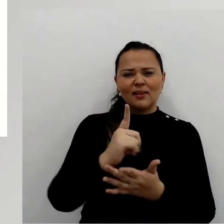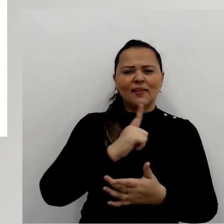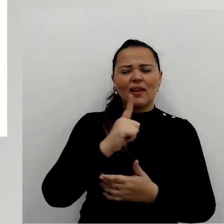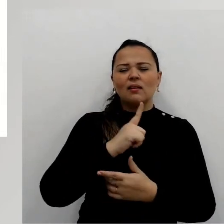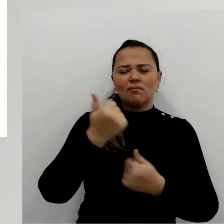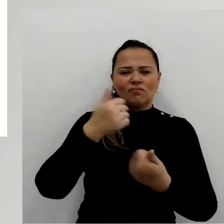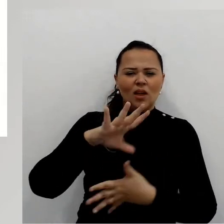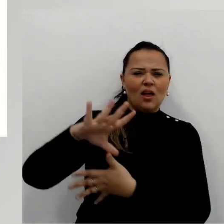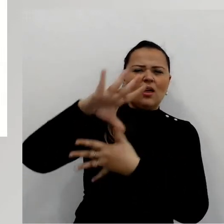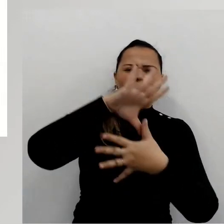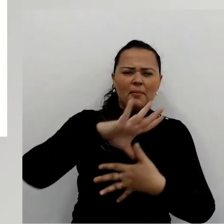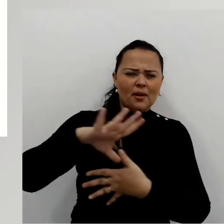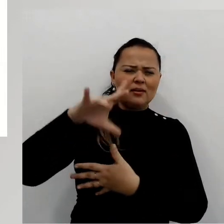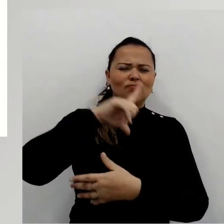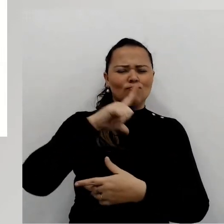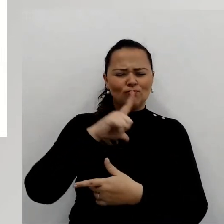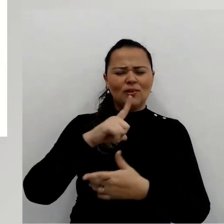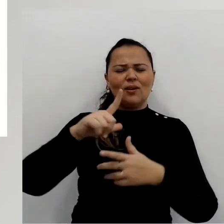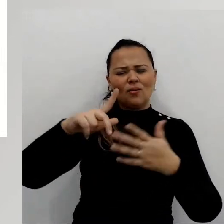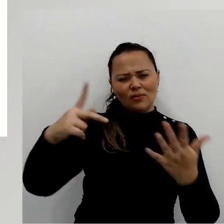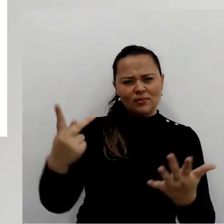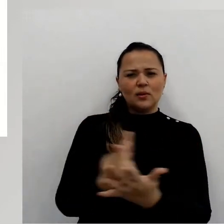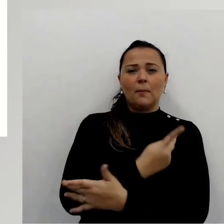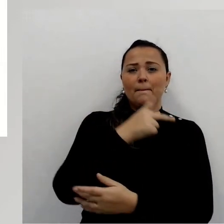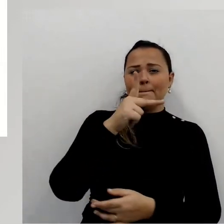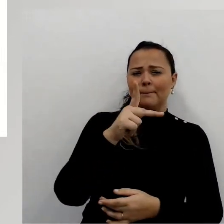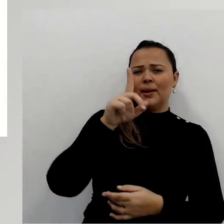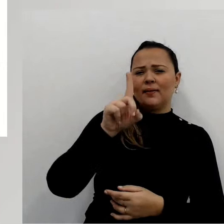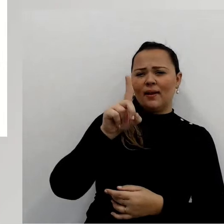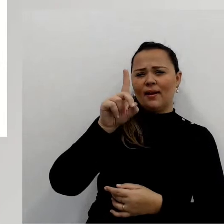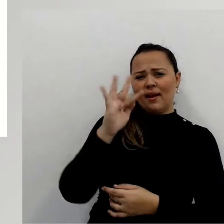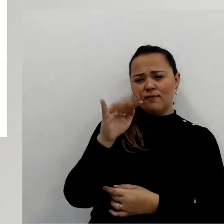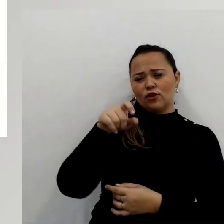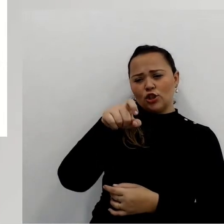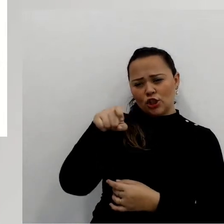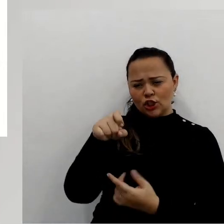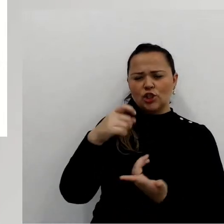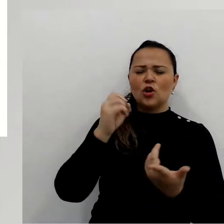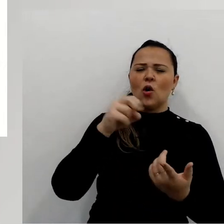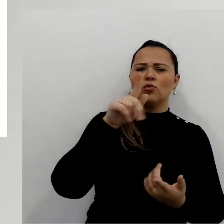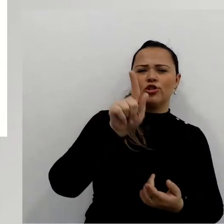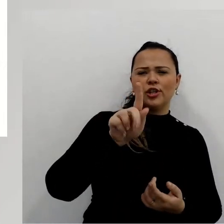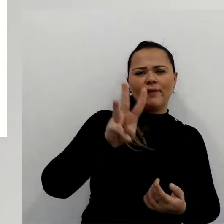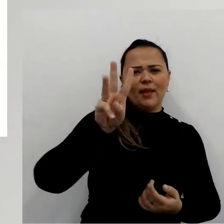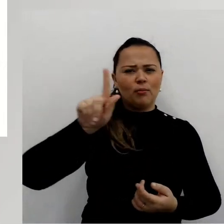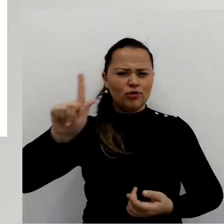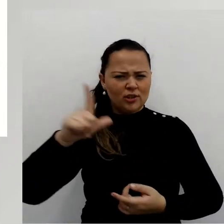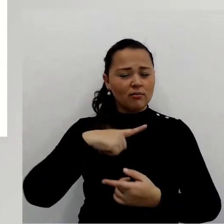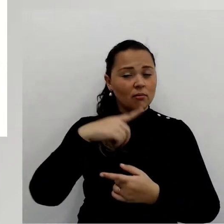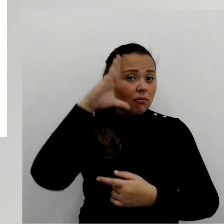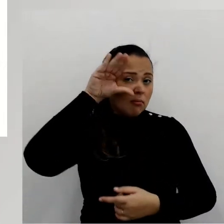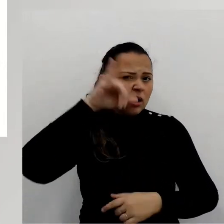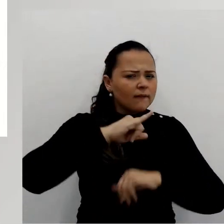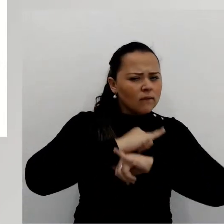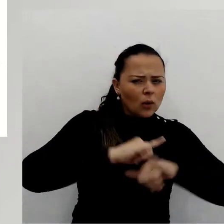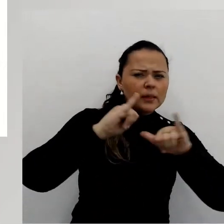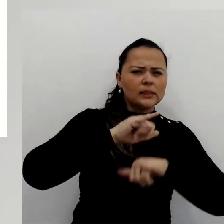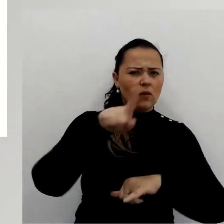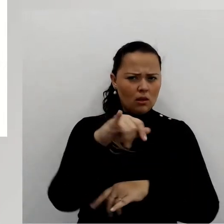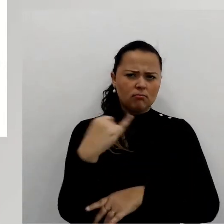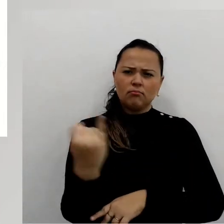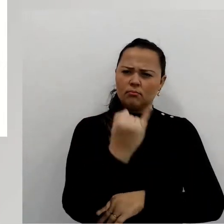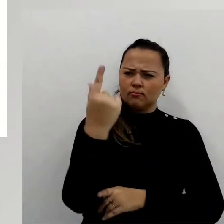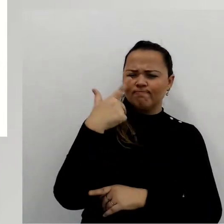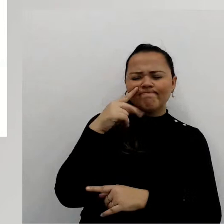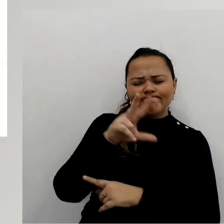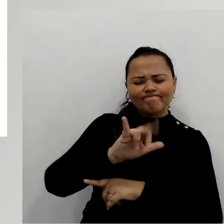gwg.org. And go there. There's good information there. And a lot of it, by the way, has been translated. So you should be able to